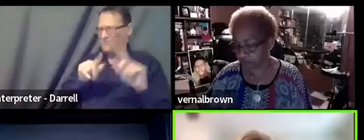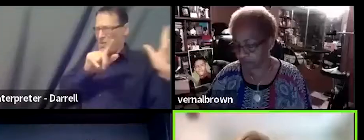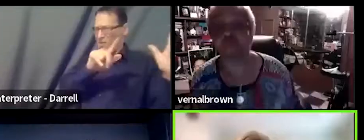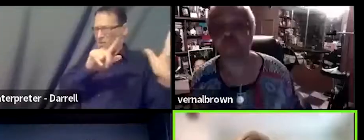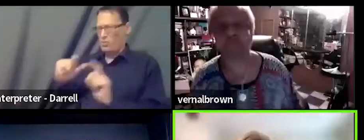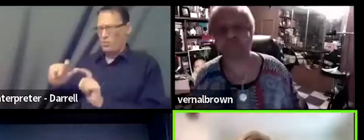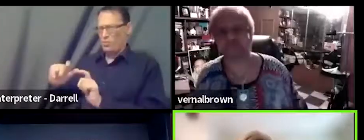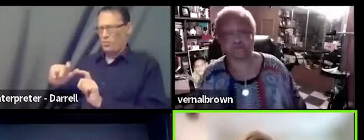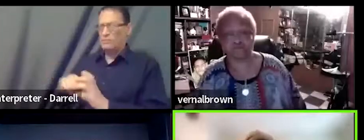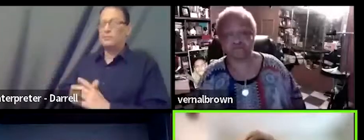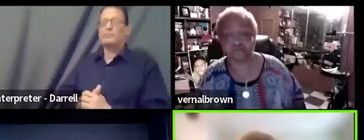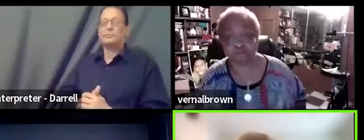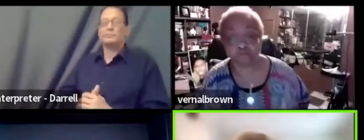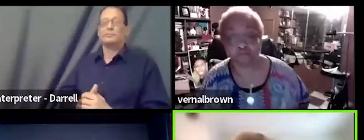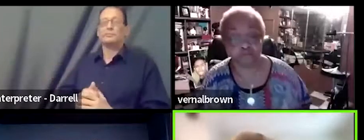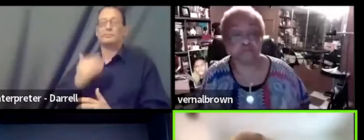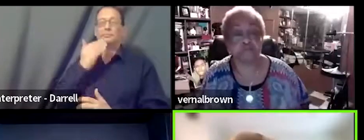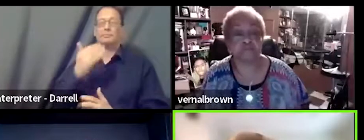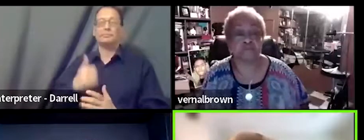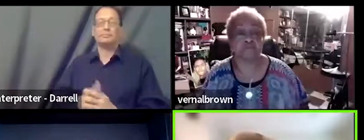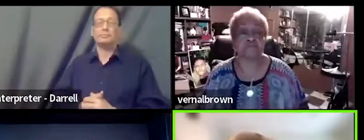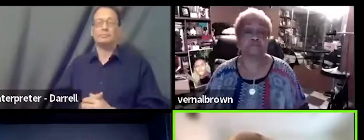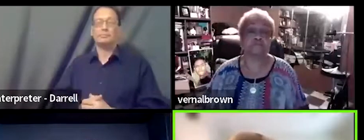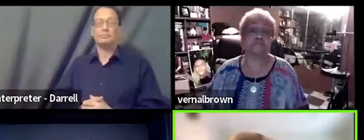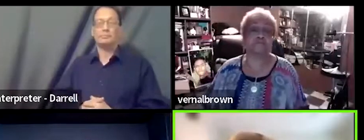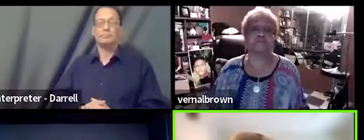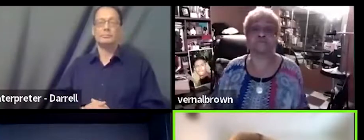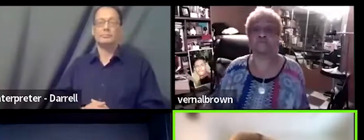please? Thank you.